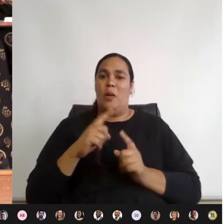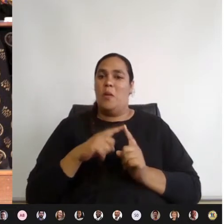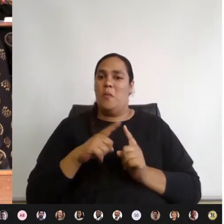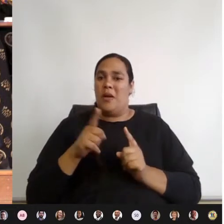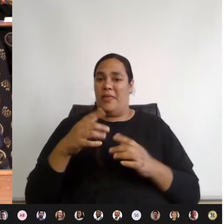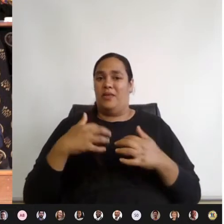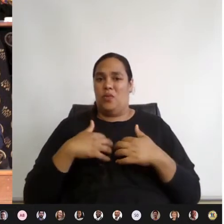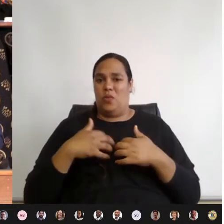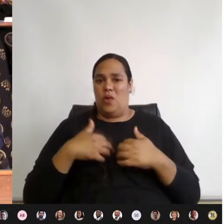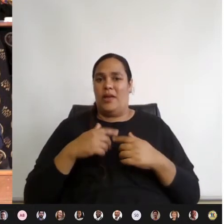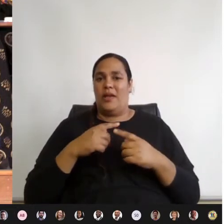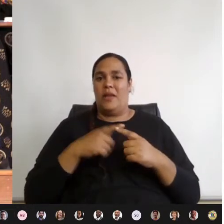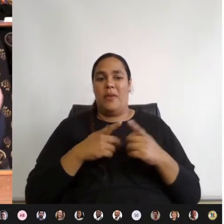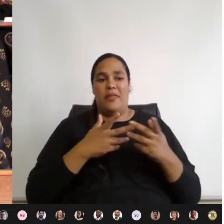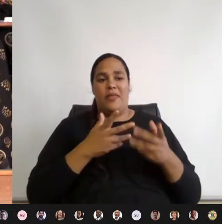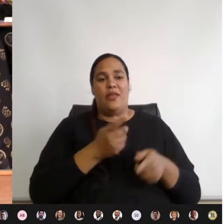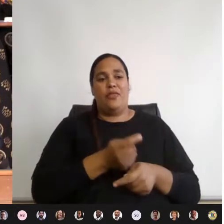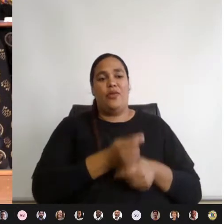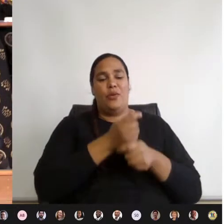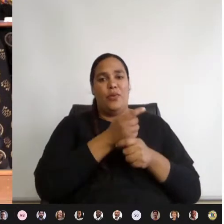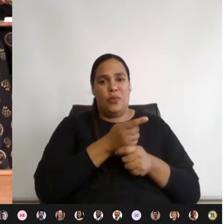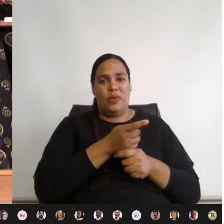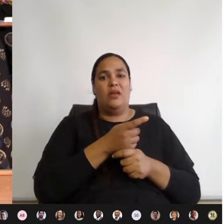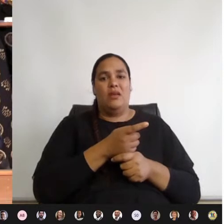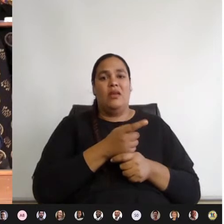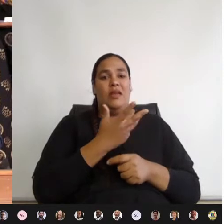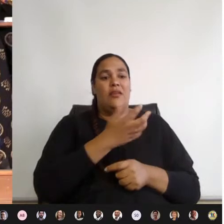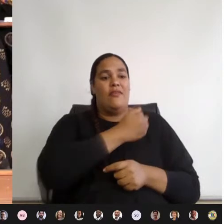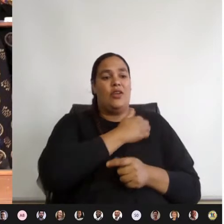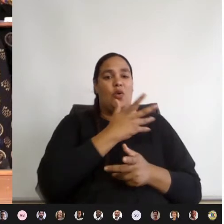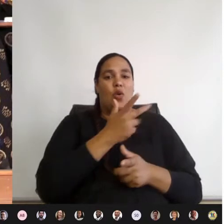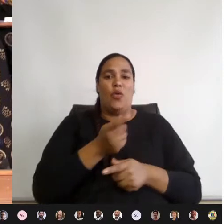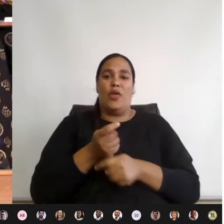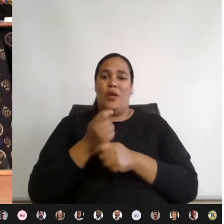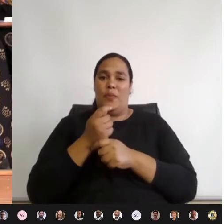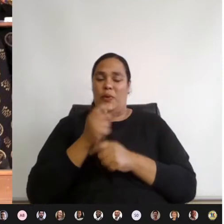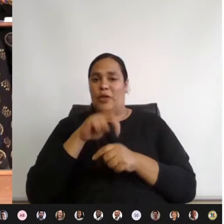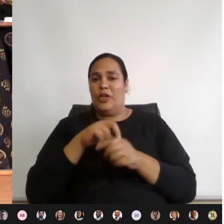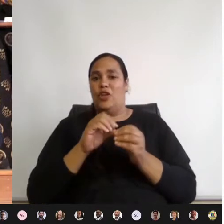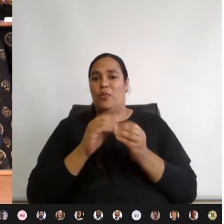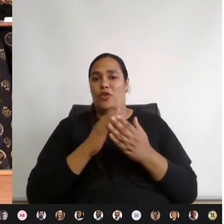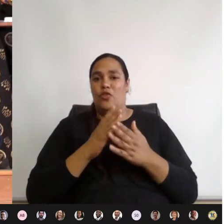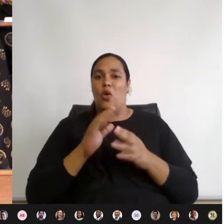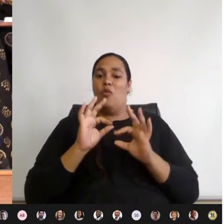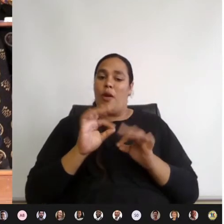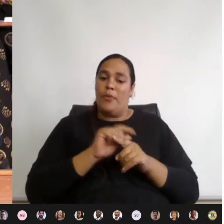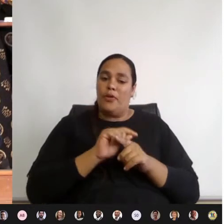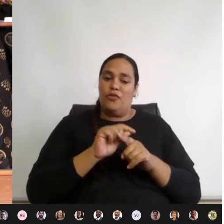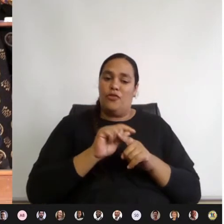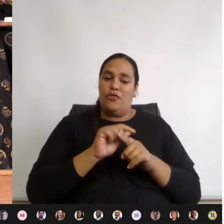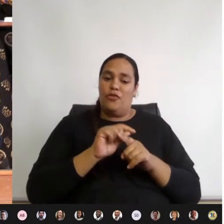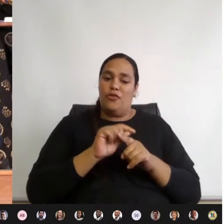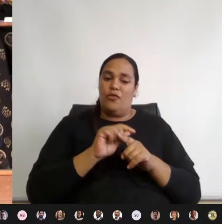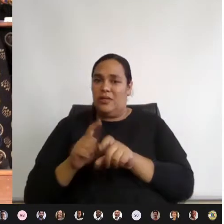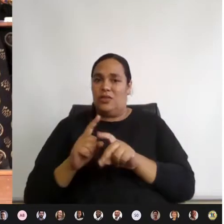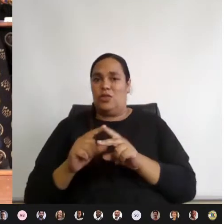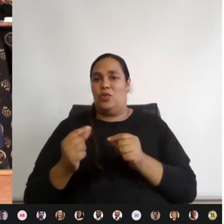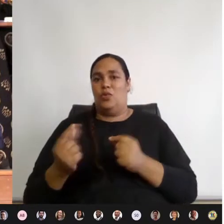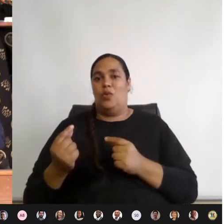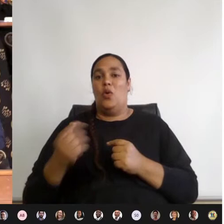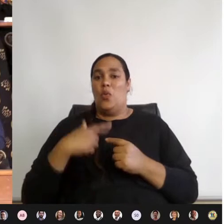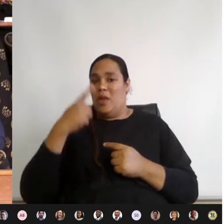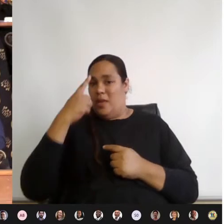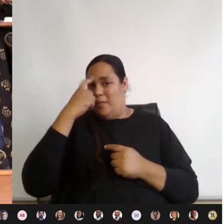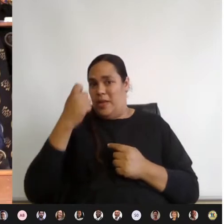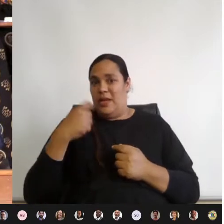the same in therapeutics. Whether it's a vaccine or a therapeutic, we have to make sure that we have proper trials, proper testing, because that's what we believe in as